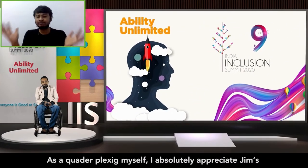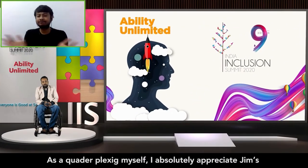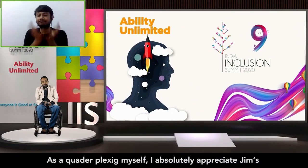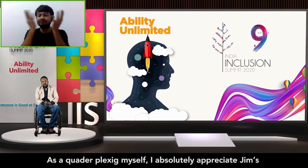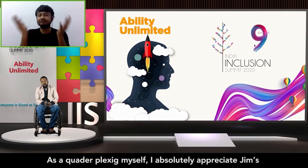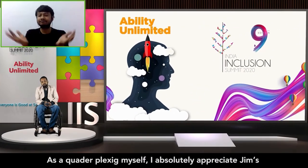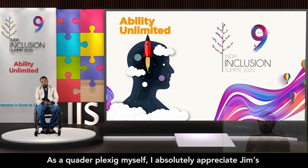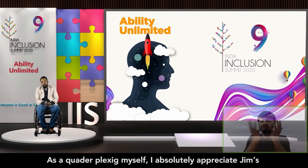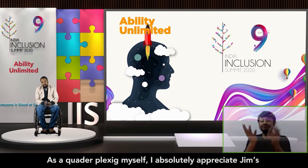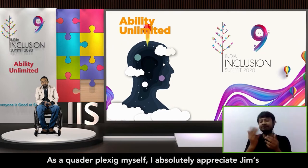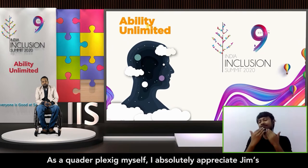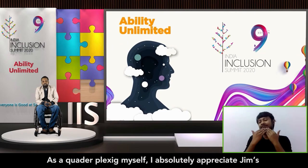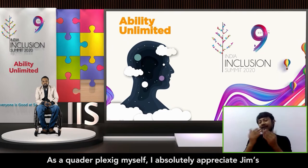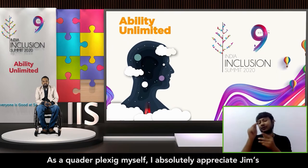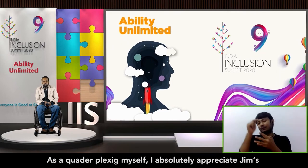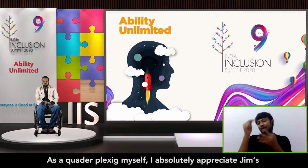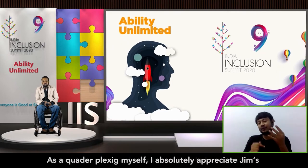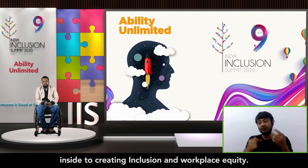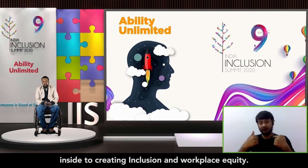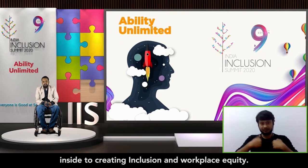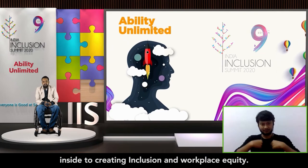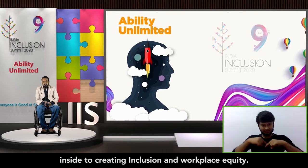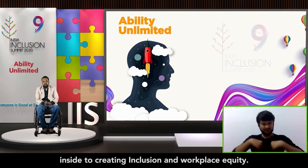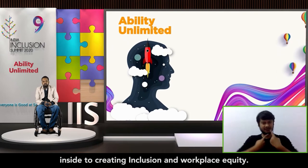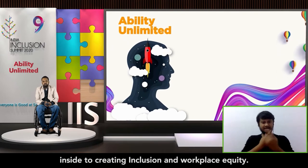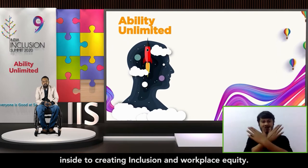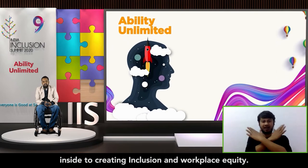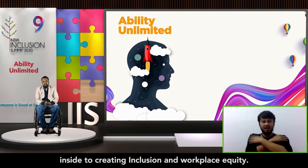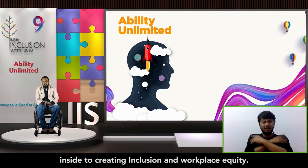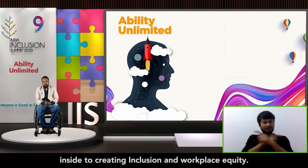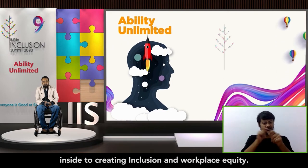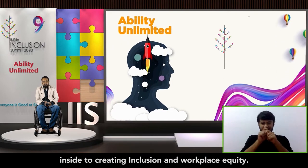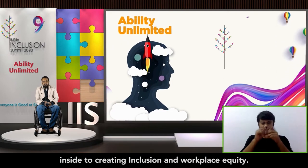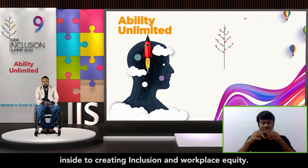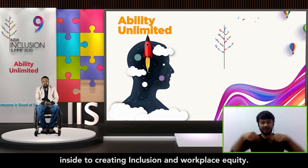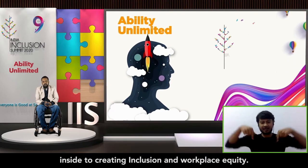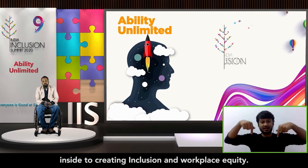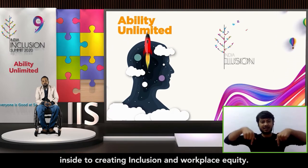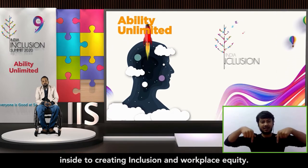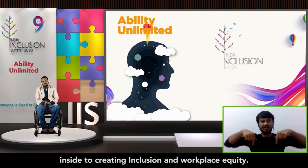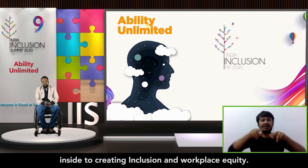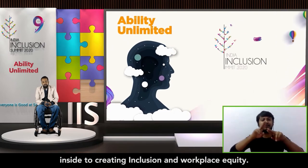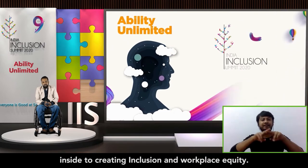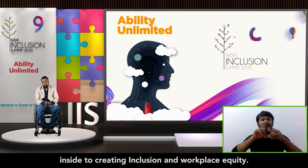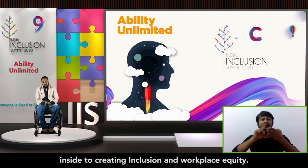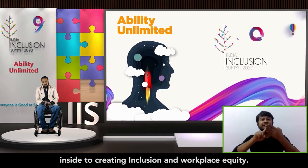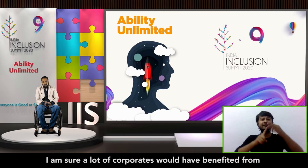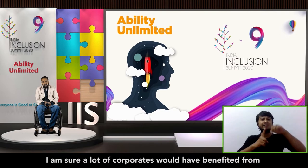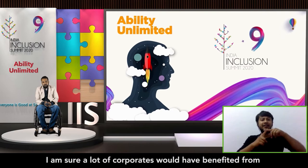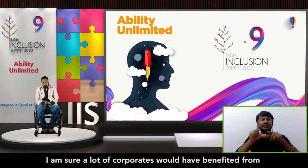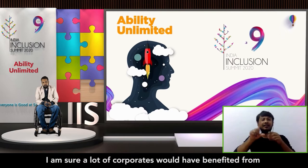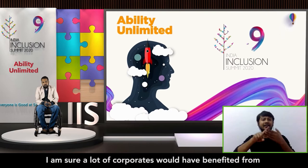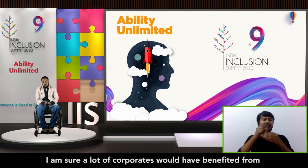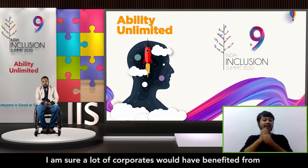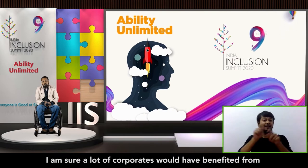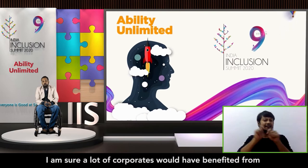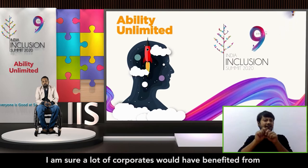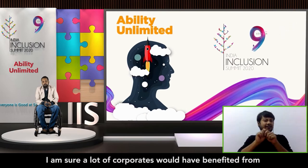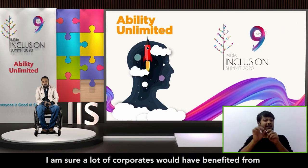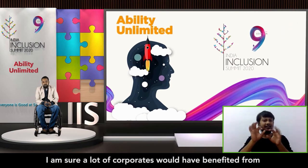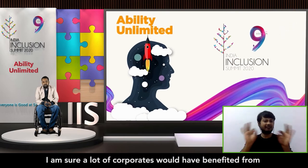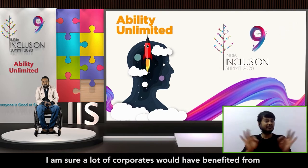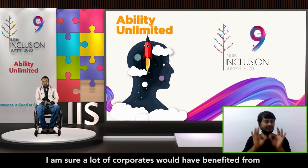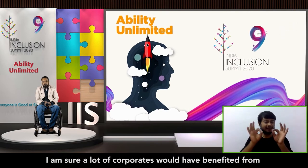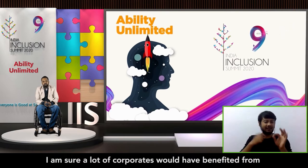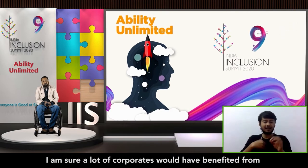myself, I absolutely appreciate Jim's insights to creating inclusion and workplace equity. I'm sure a lot